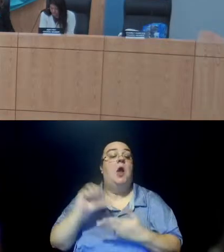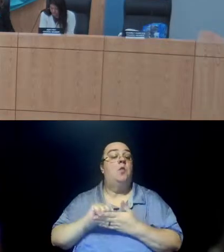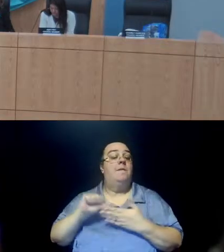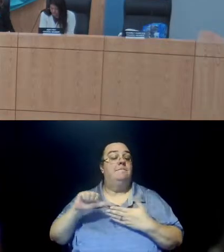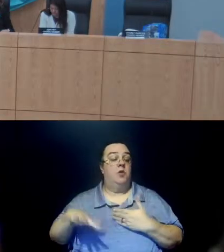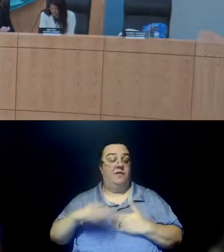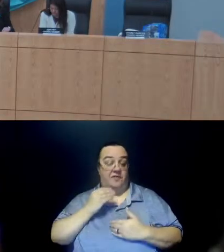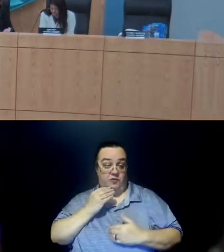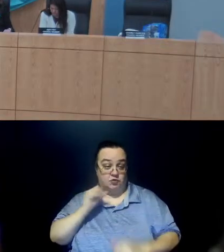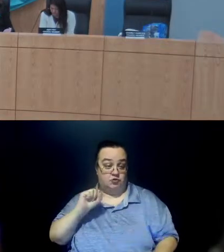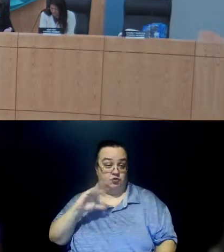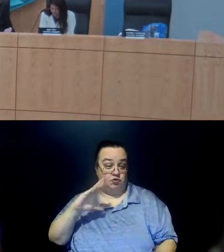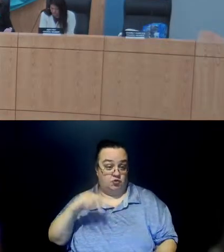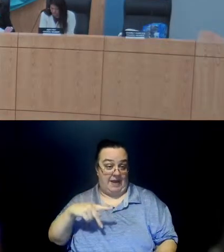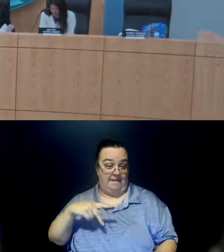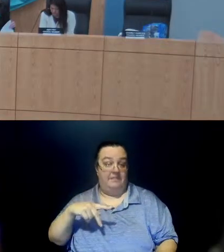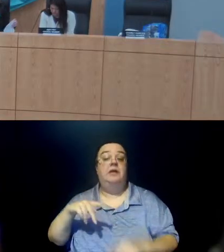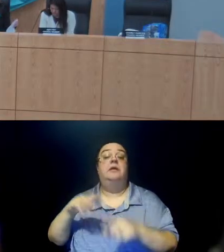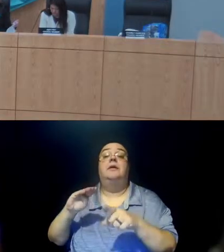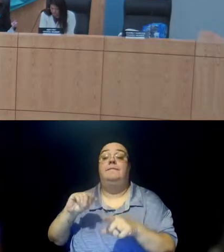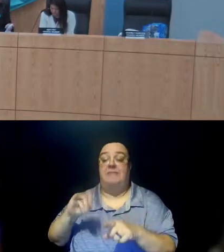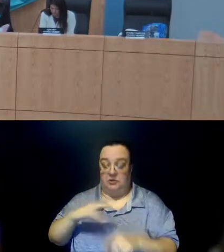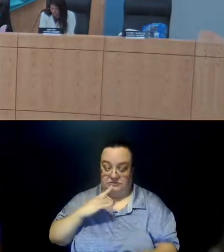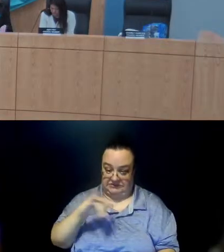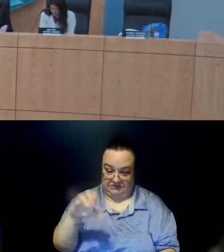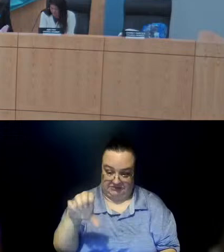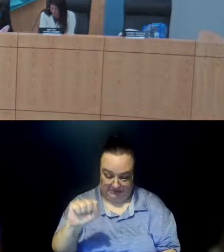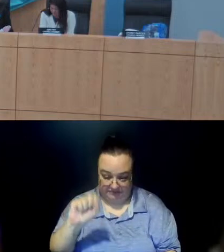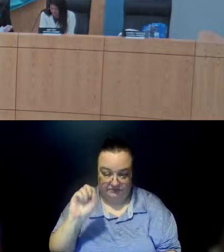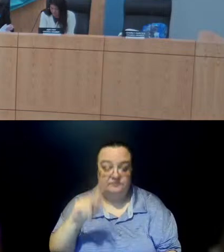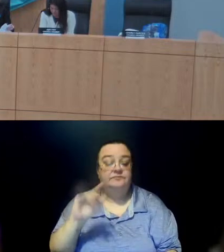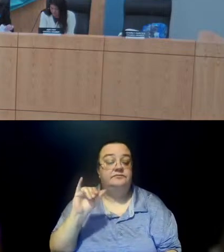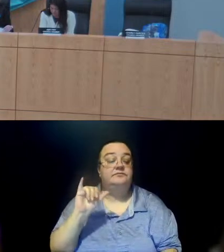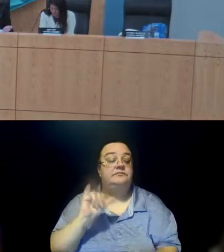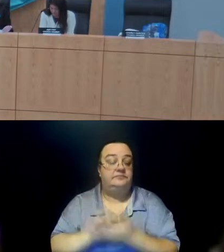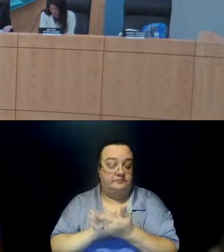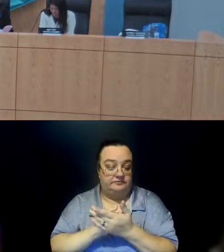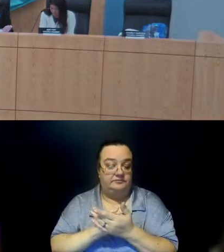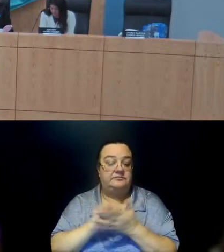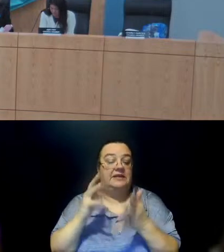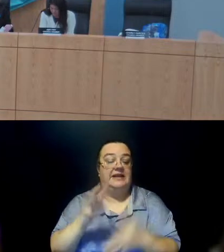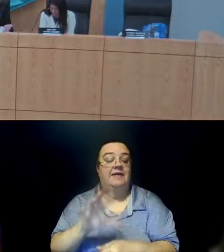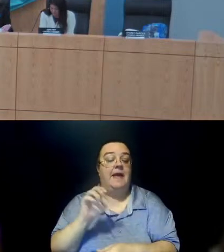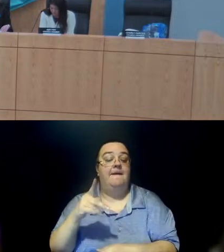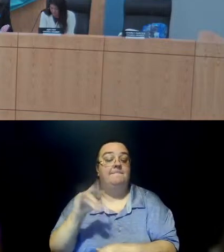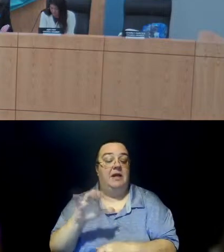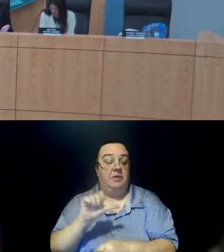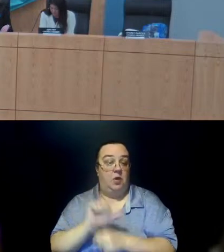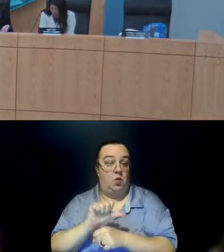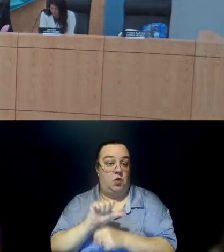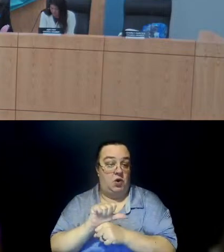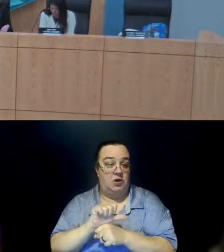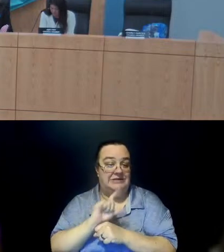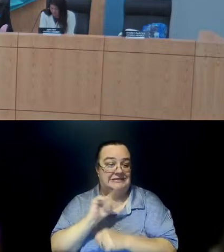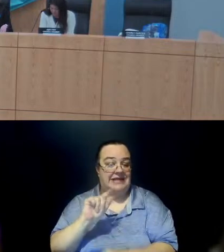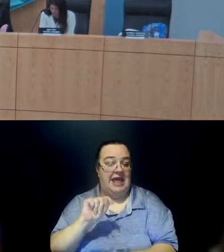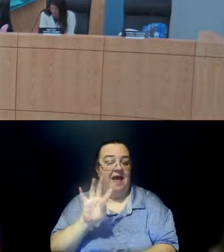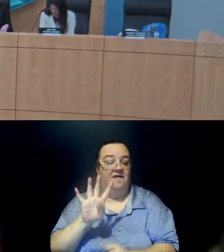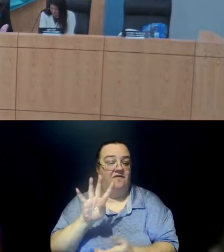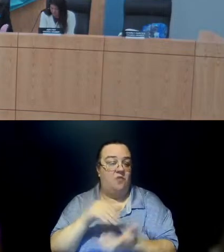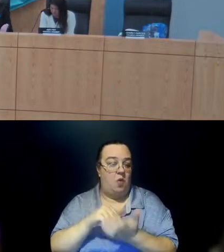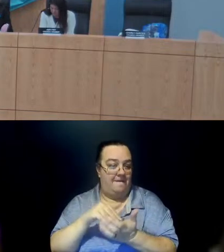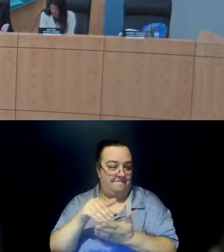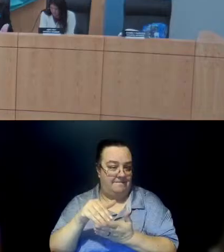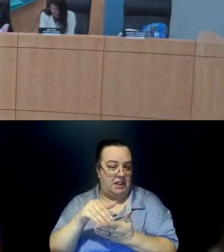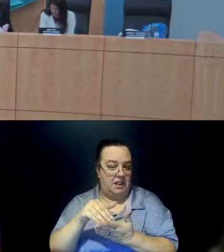scrap. yes. Okay. That leaves his public works at 4 million. It still leaves his